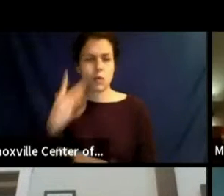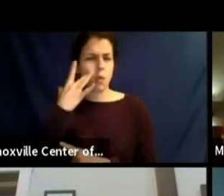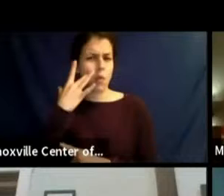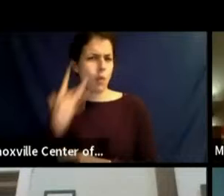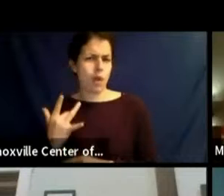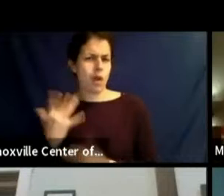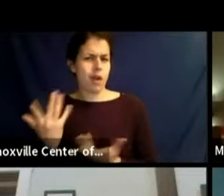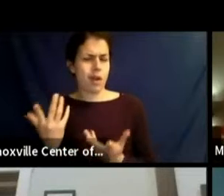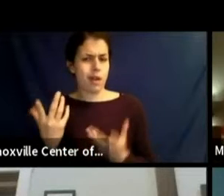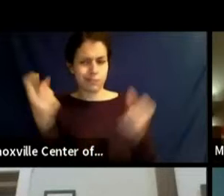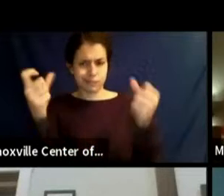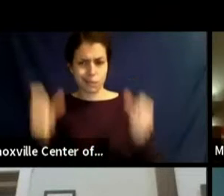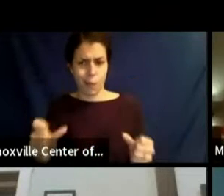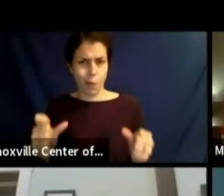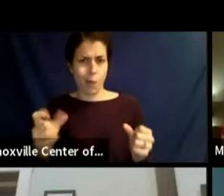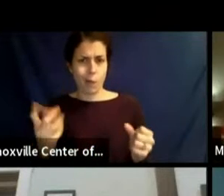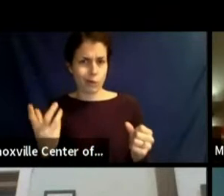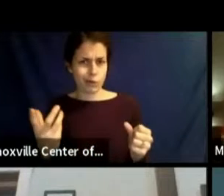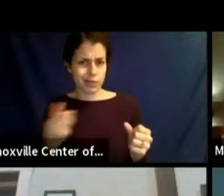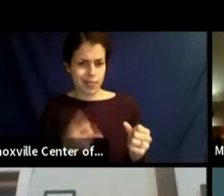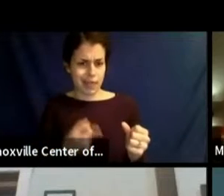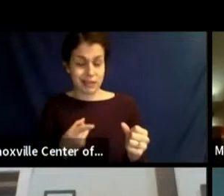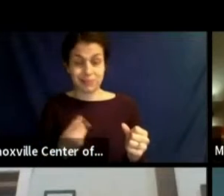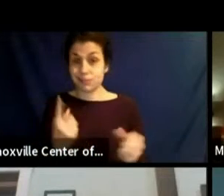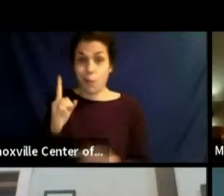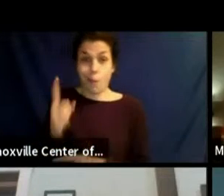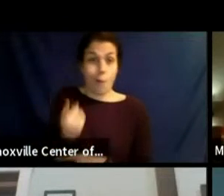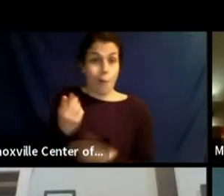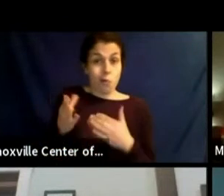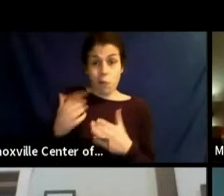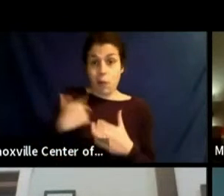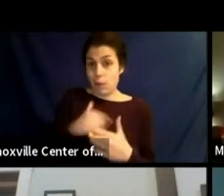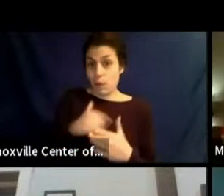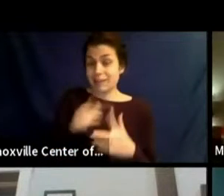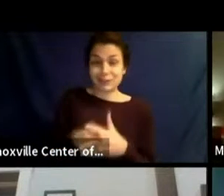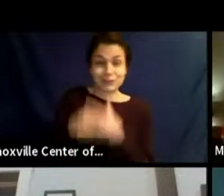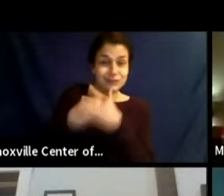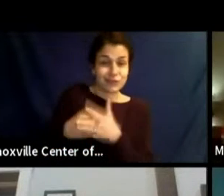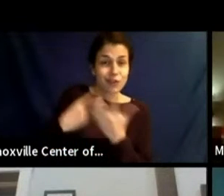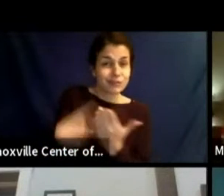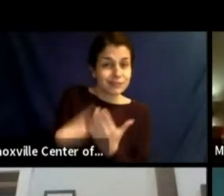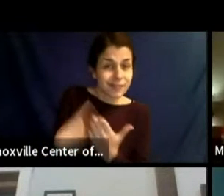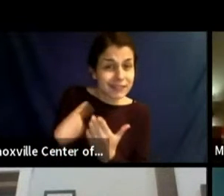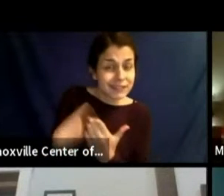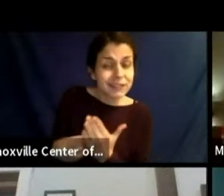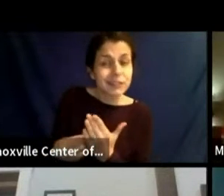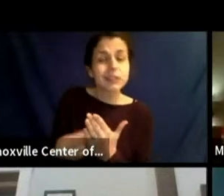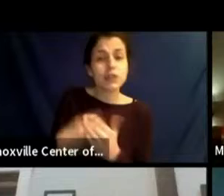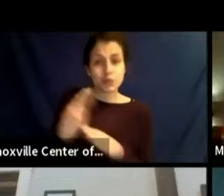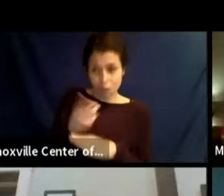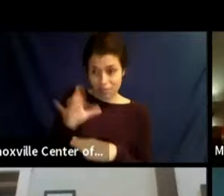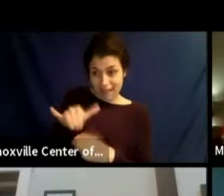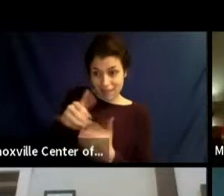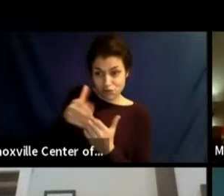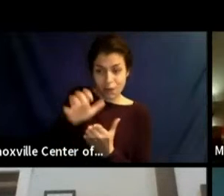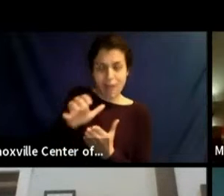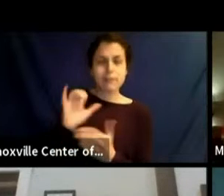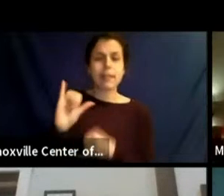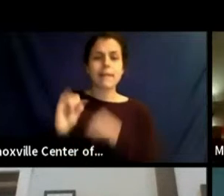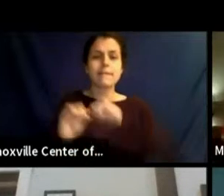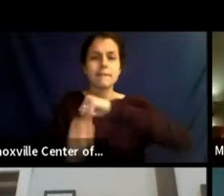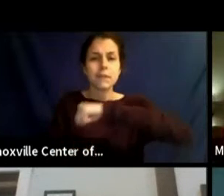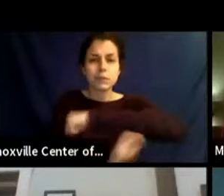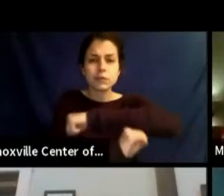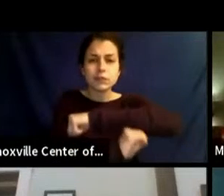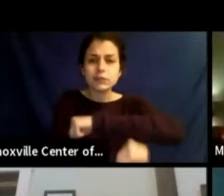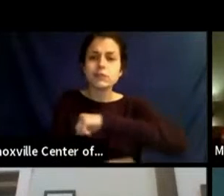said, well, this is the only way for us to start with something, for us to talk about it and use it as our foundation. It's like what they talk